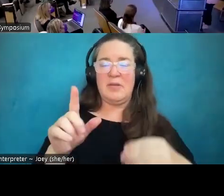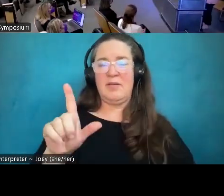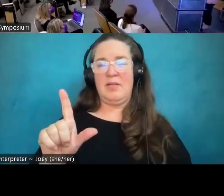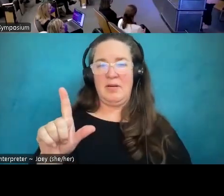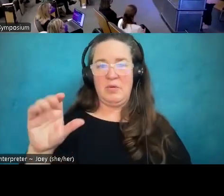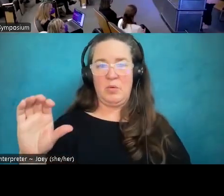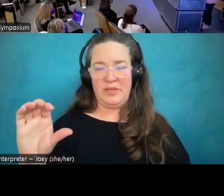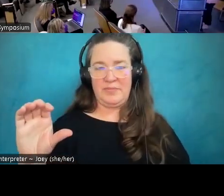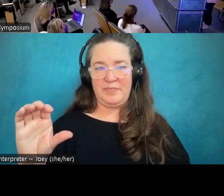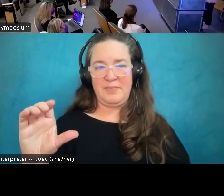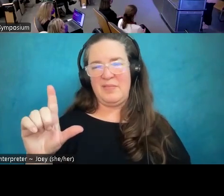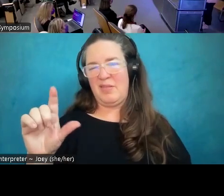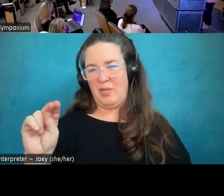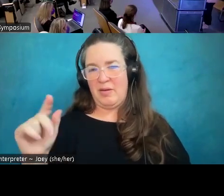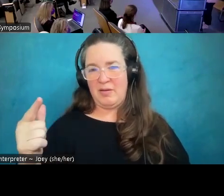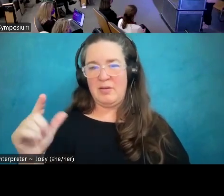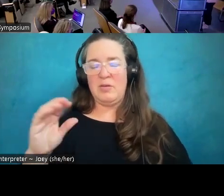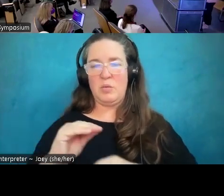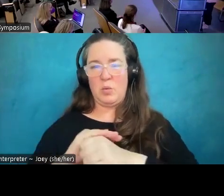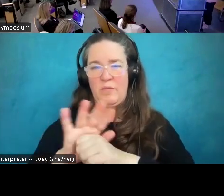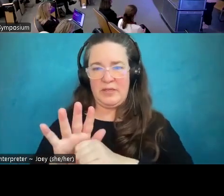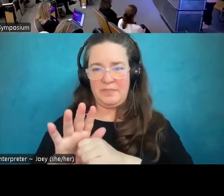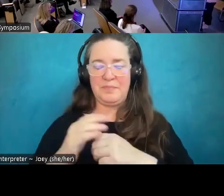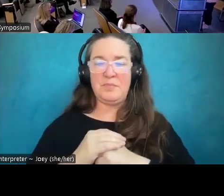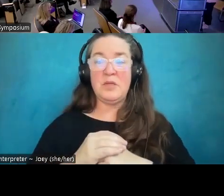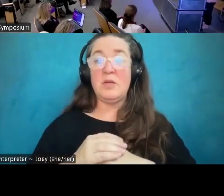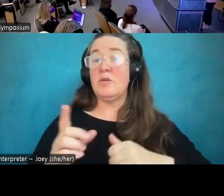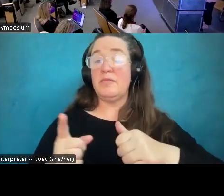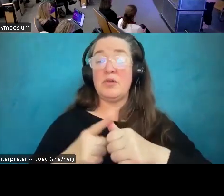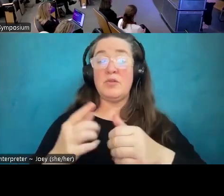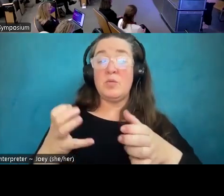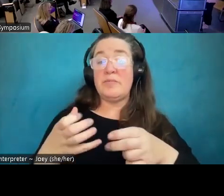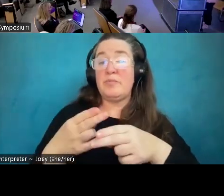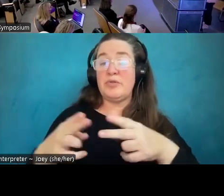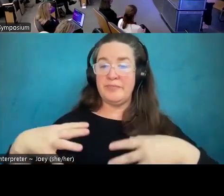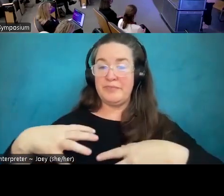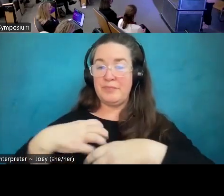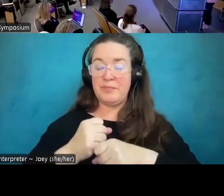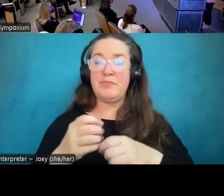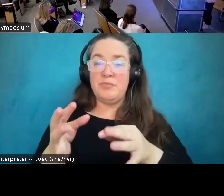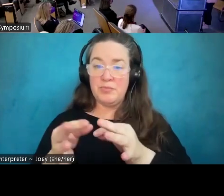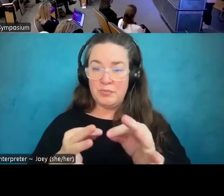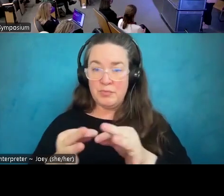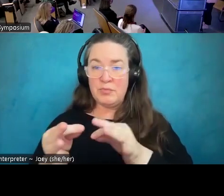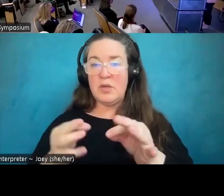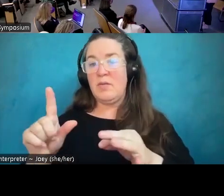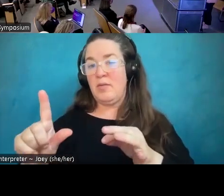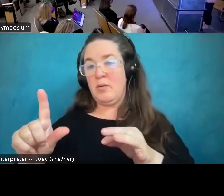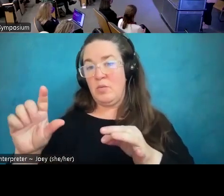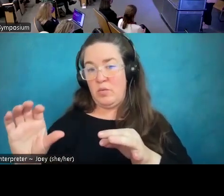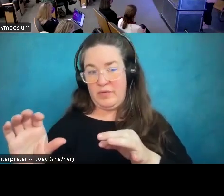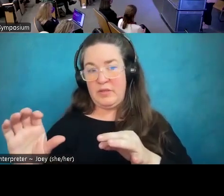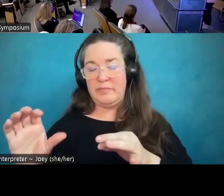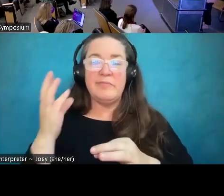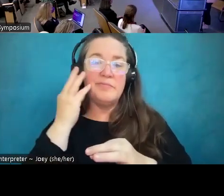to briefly discuss the long COVID experience. As mentioned, there are many, many different symptoms associated with long